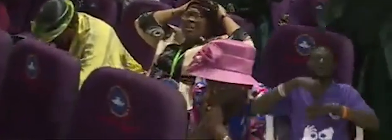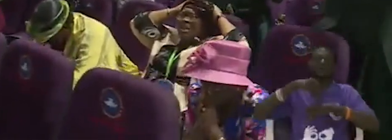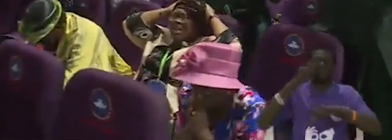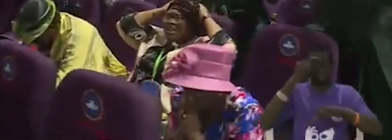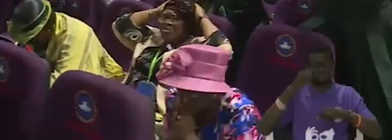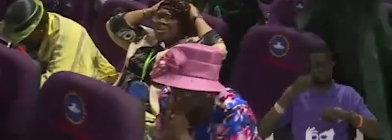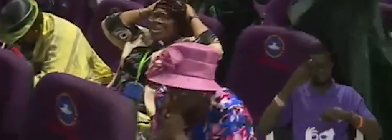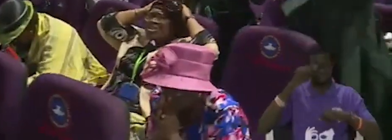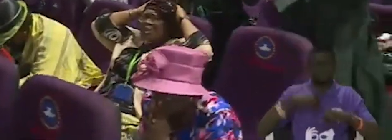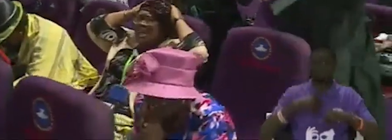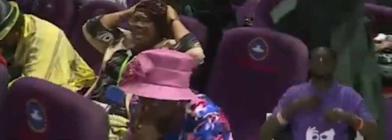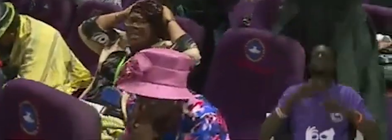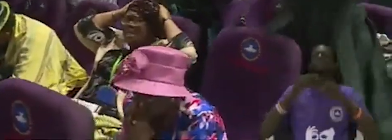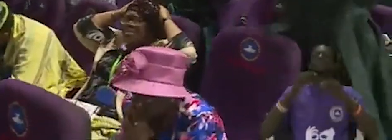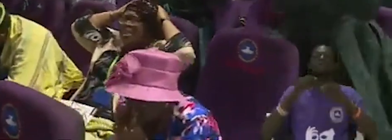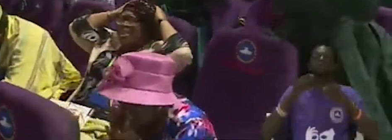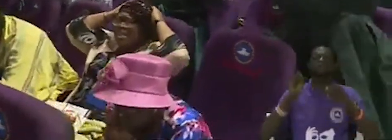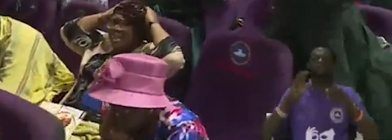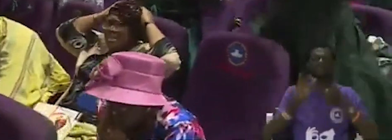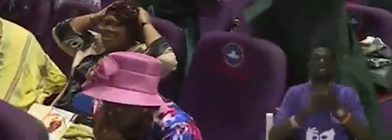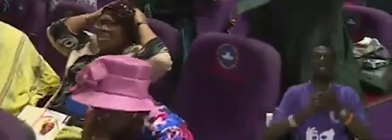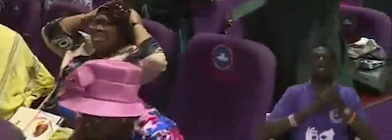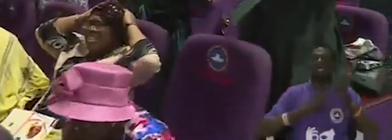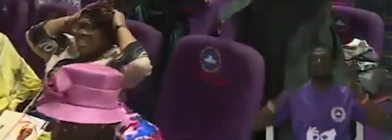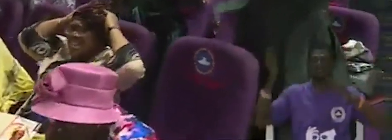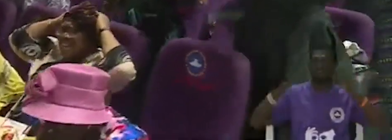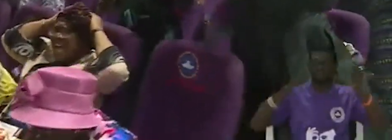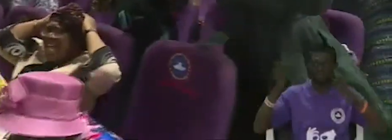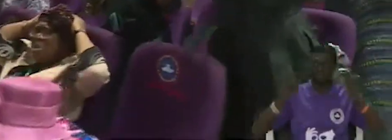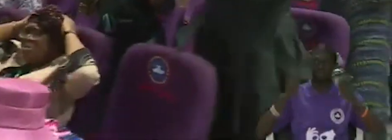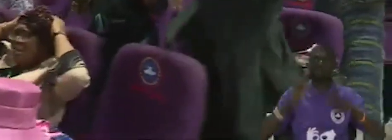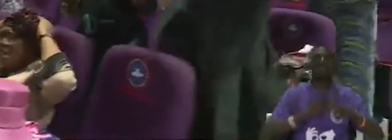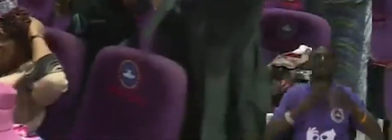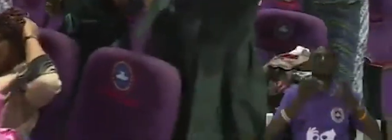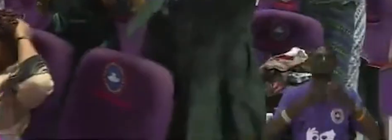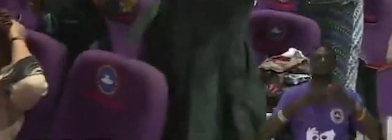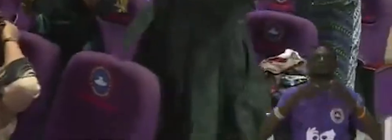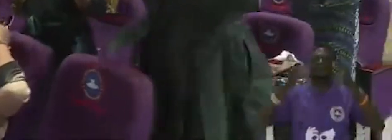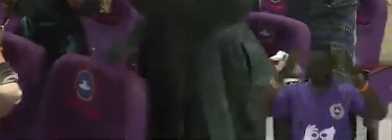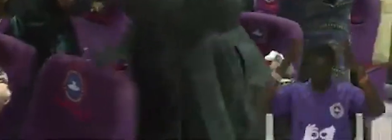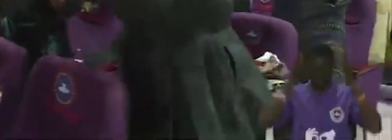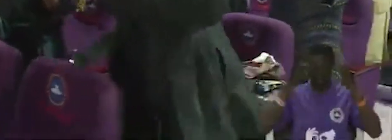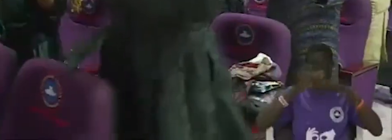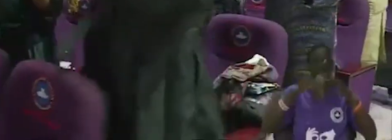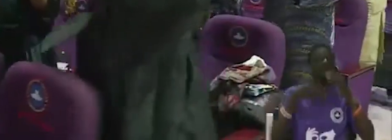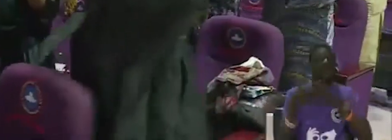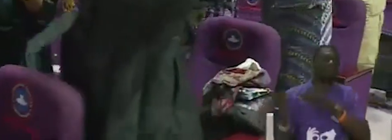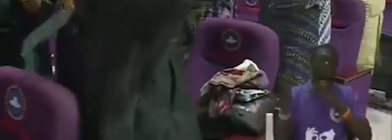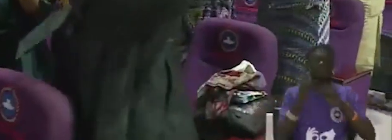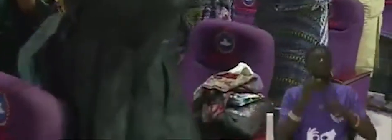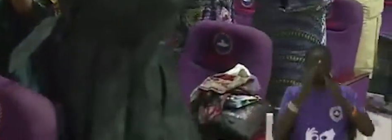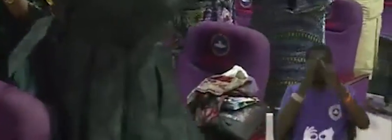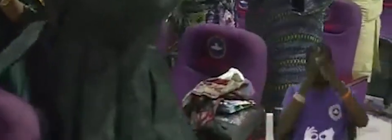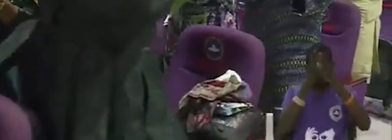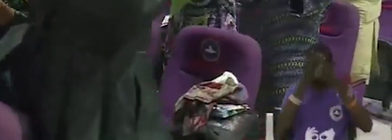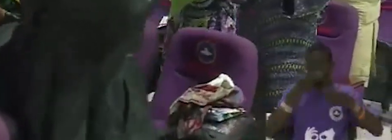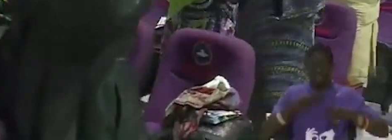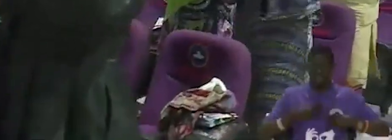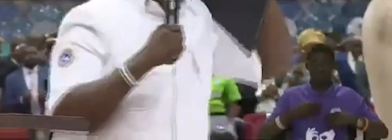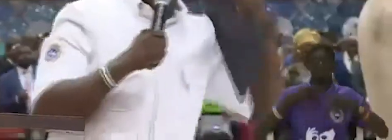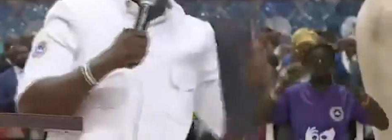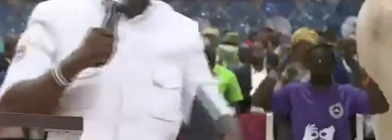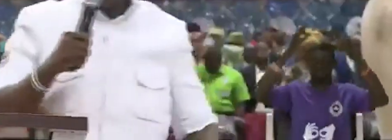that I can dominate as you have ordained me to dominate. I want your crown, Almighty Father. Give me your crown. Give me your